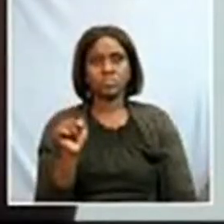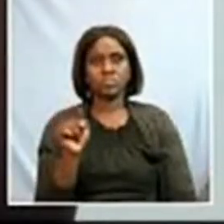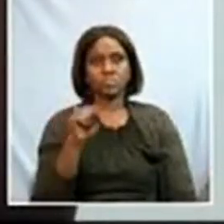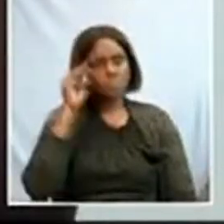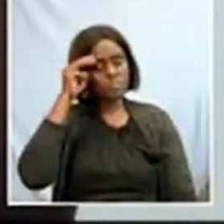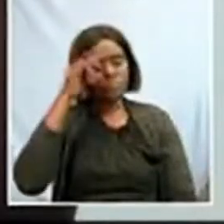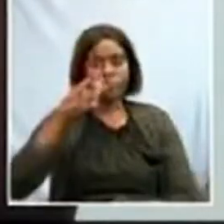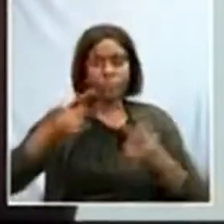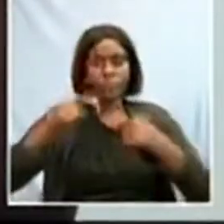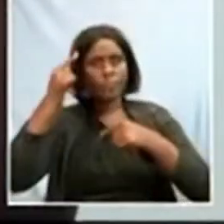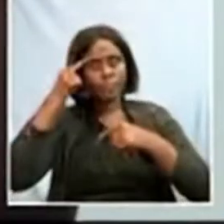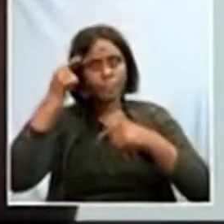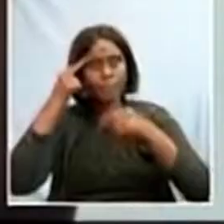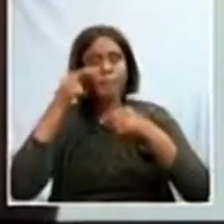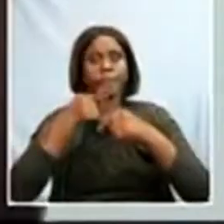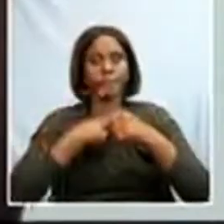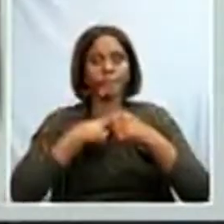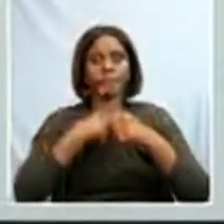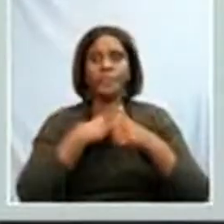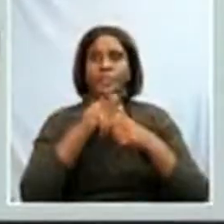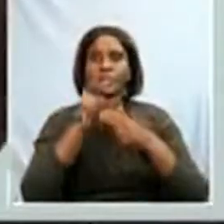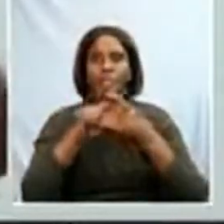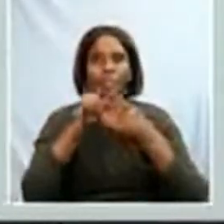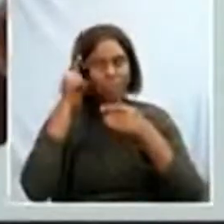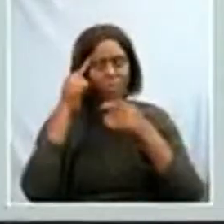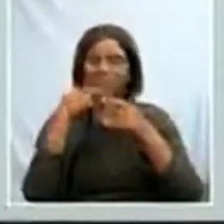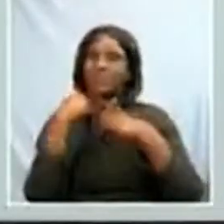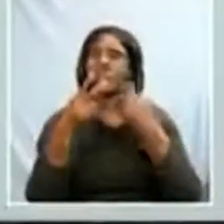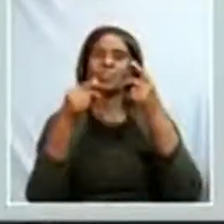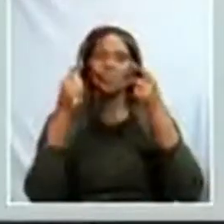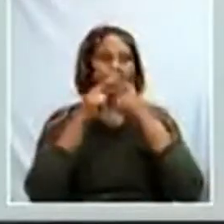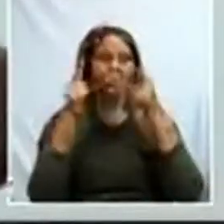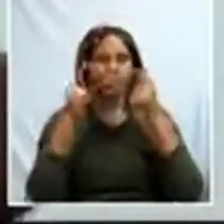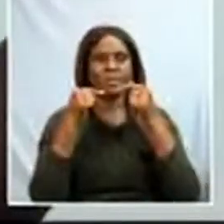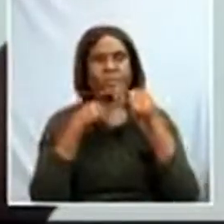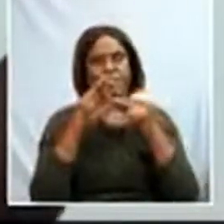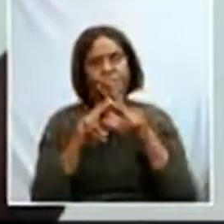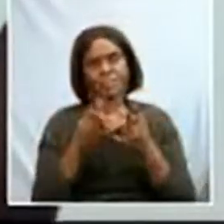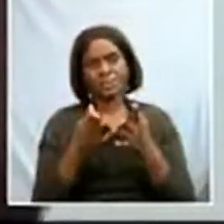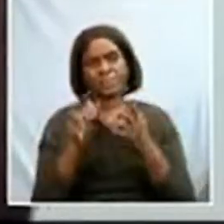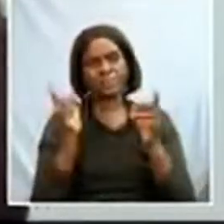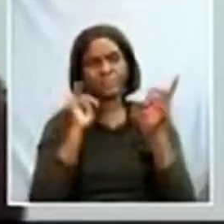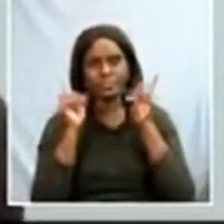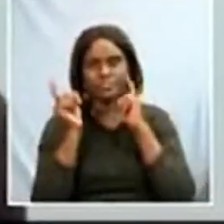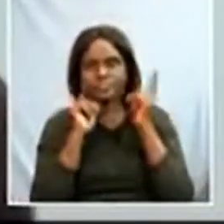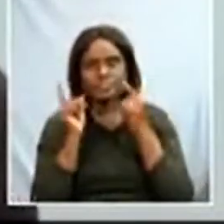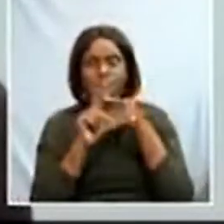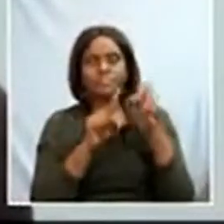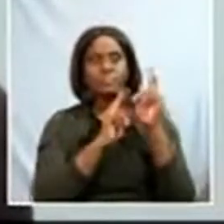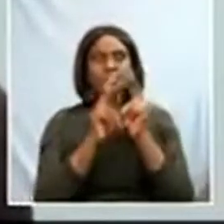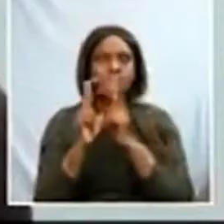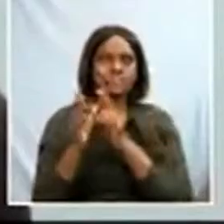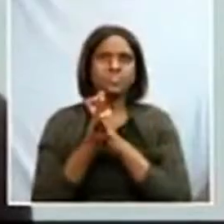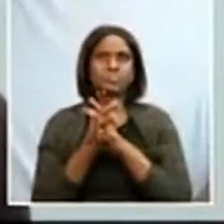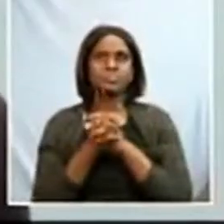Ministry of Local Government. I like to think loudly as I sit here, listen to the answers.